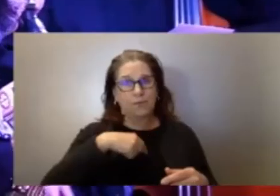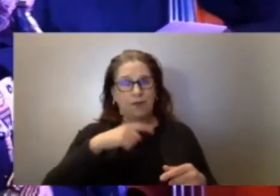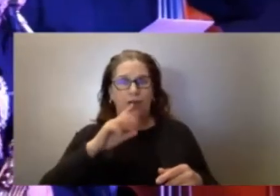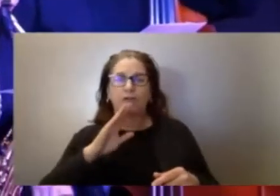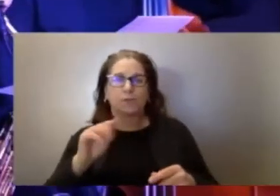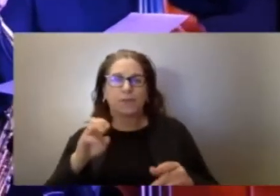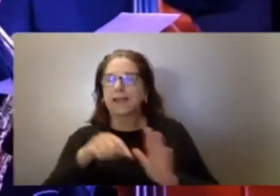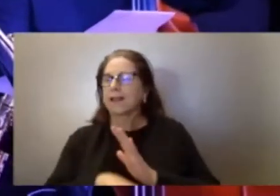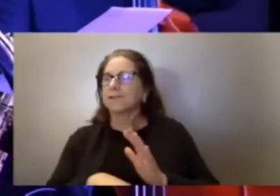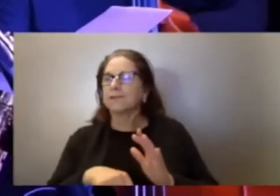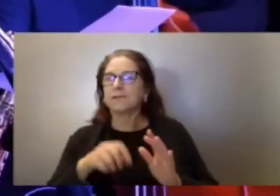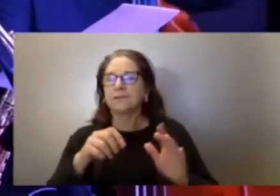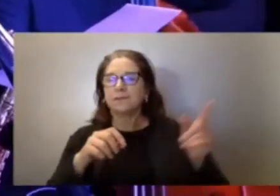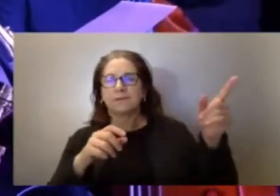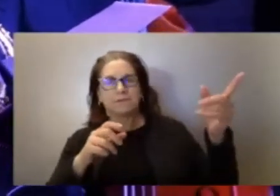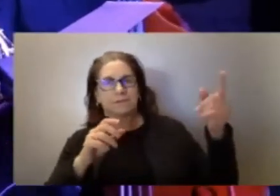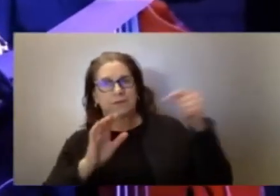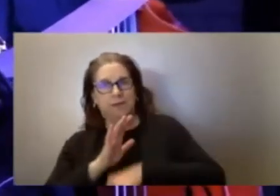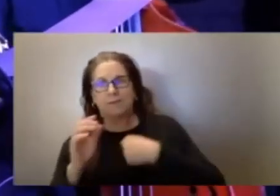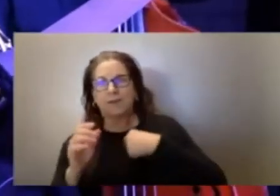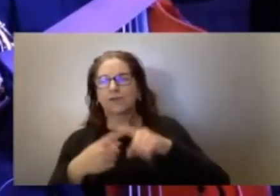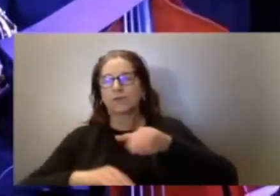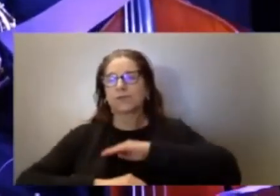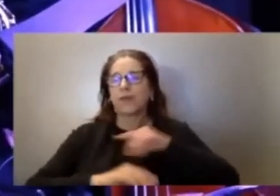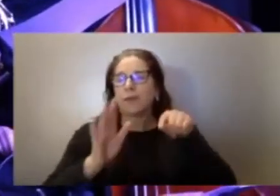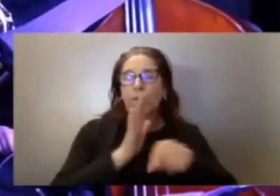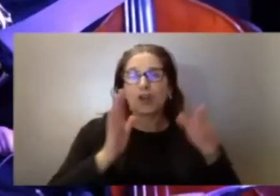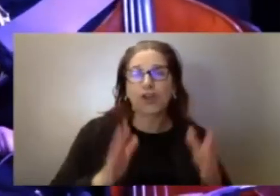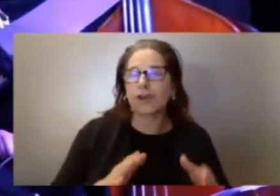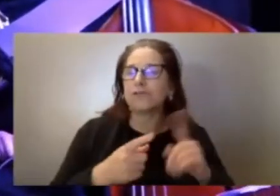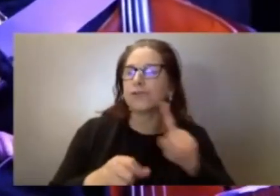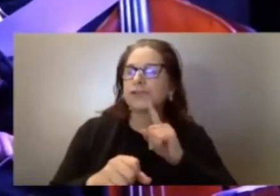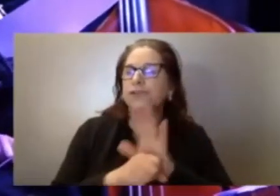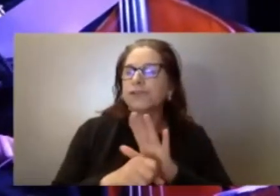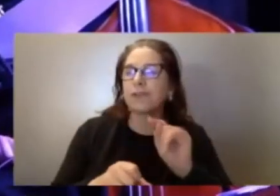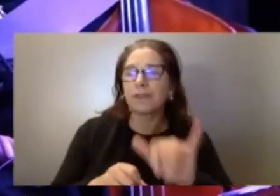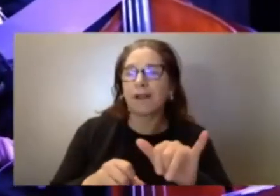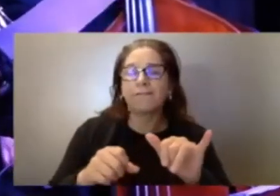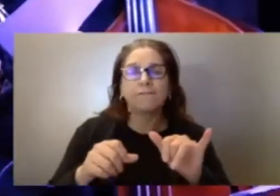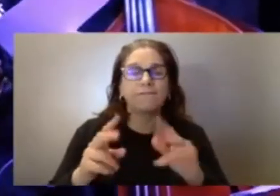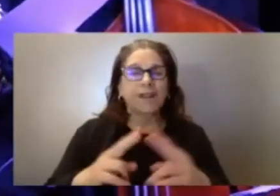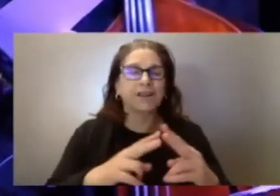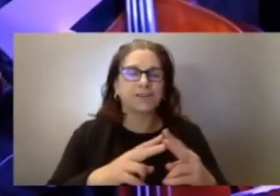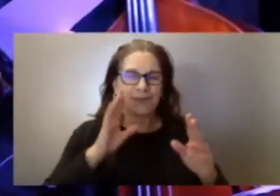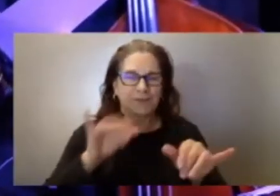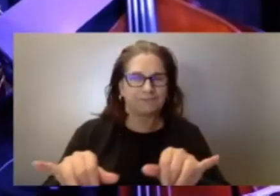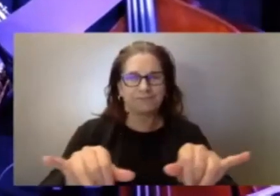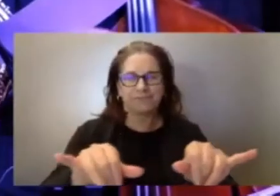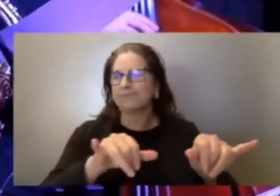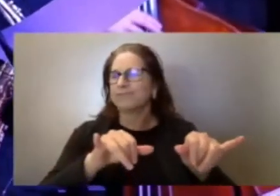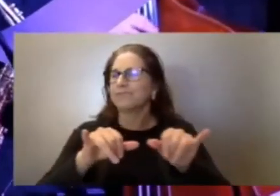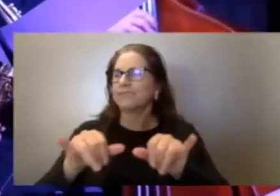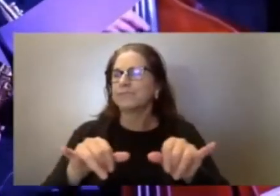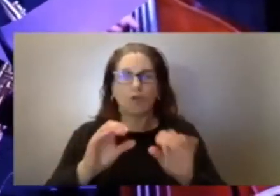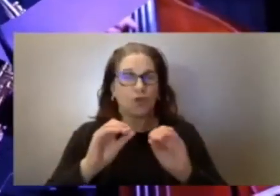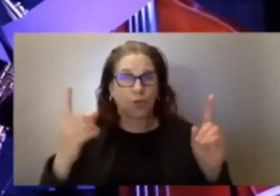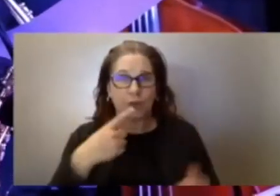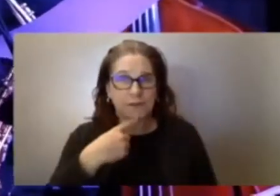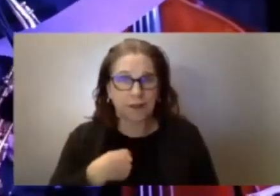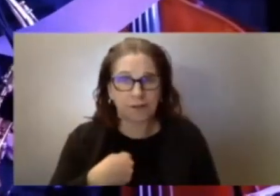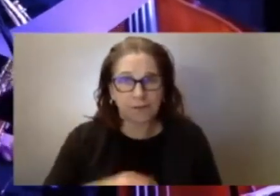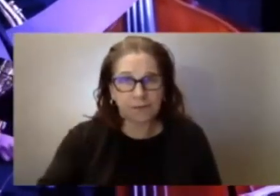Because my friend and I are the most obvious influence, it is decided that we are to be killed to satisfy the murder, to ensure the village